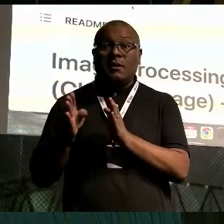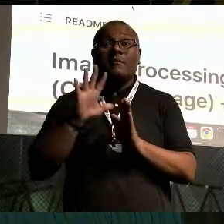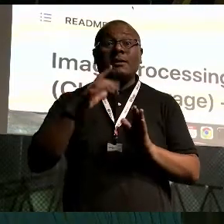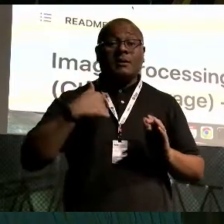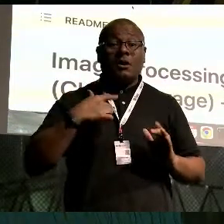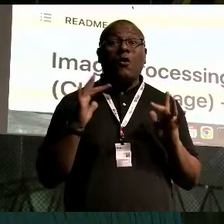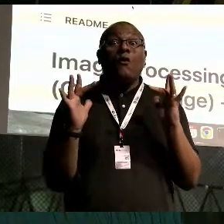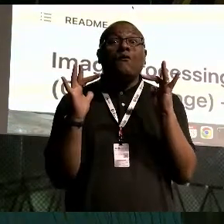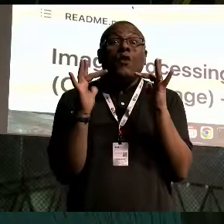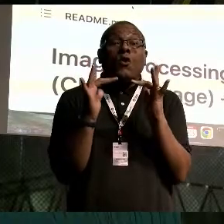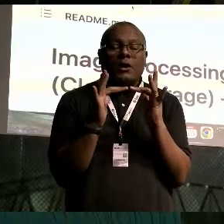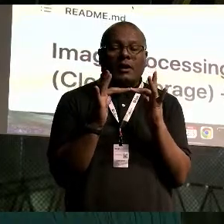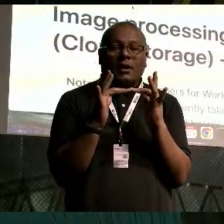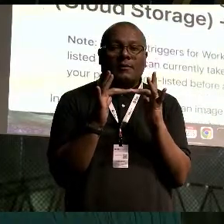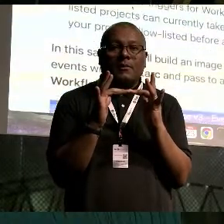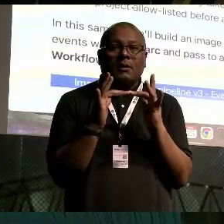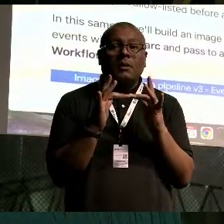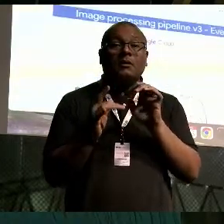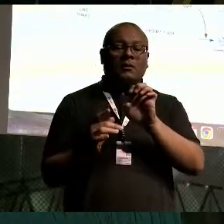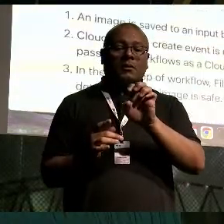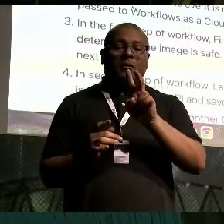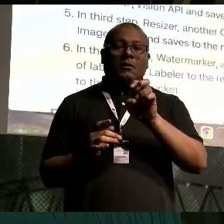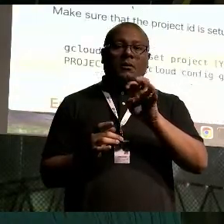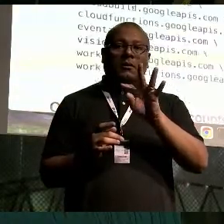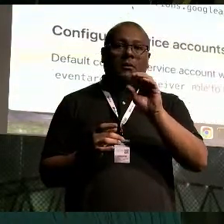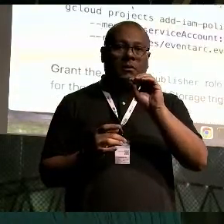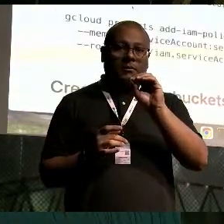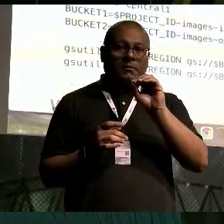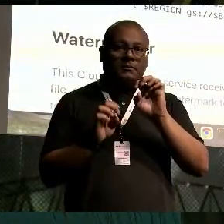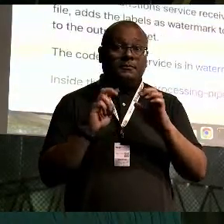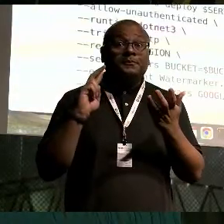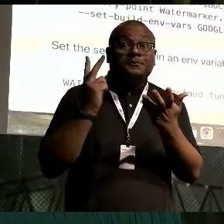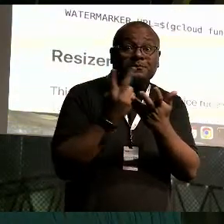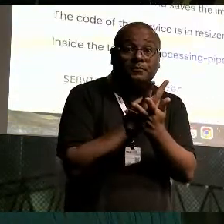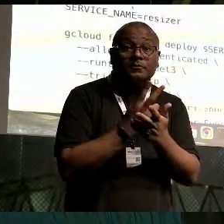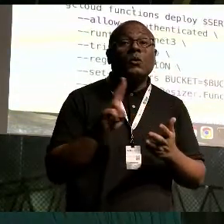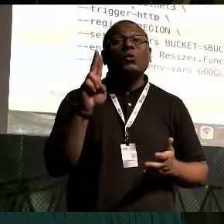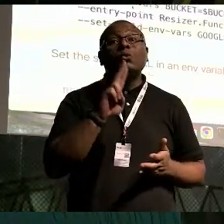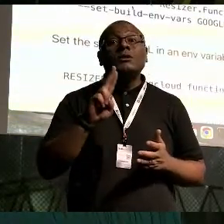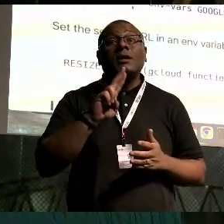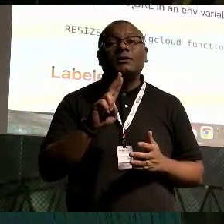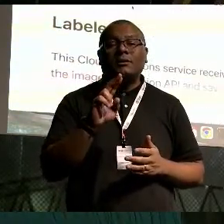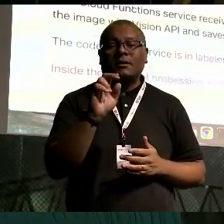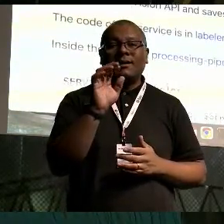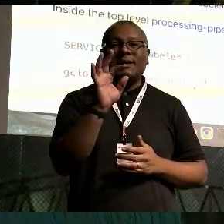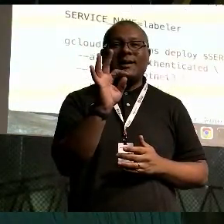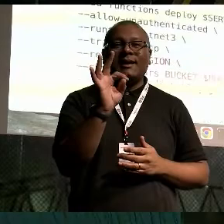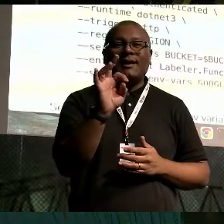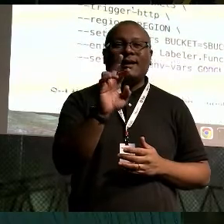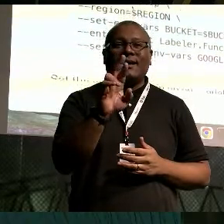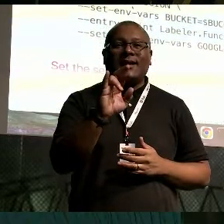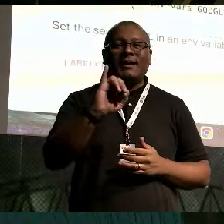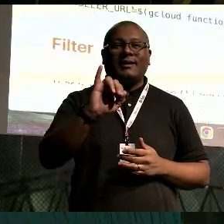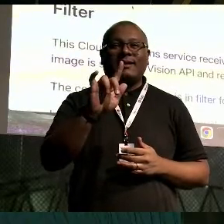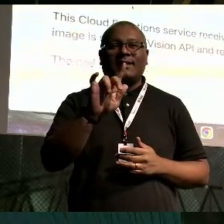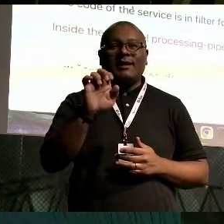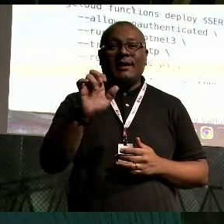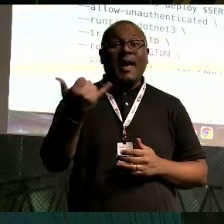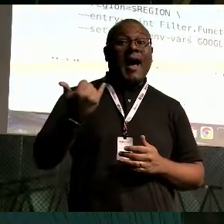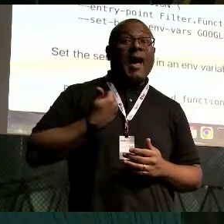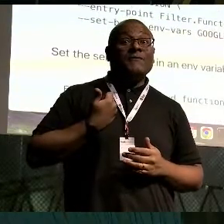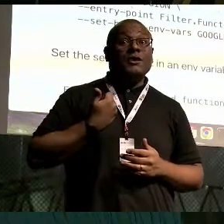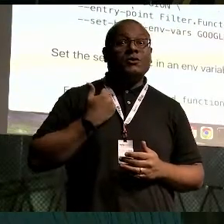to events, all we need to do is create a trigger. So I'll just show you that here.